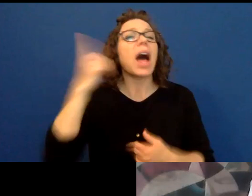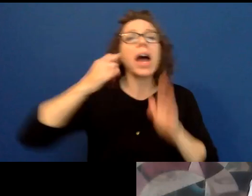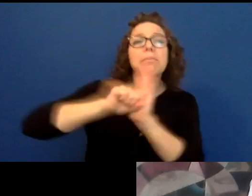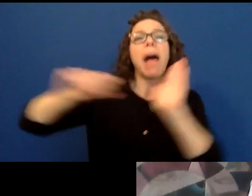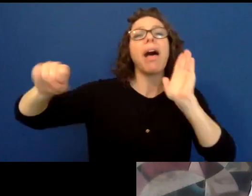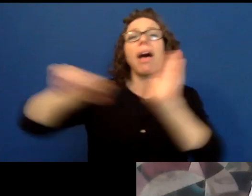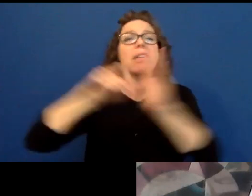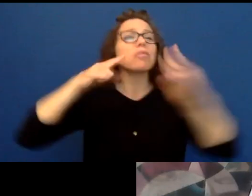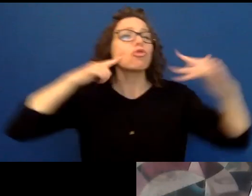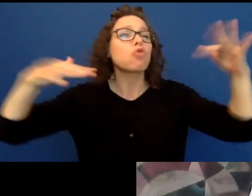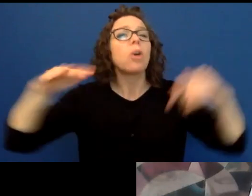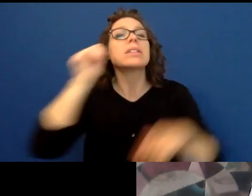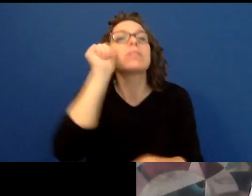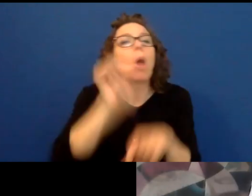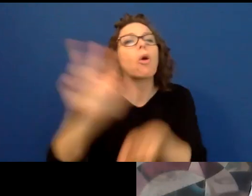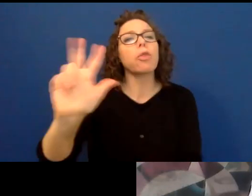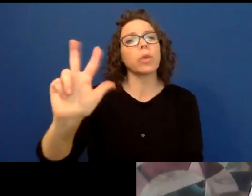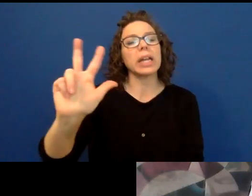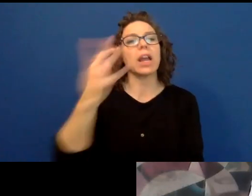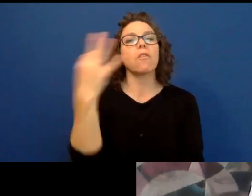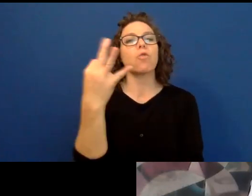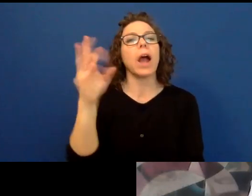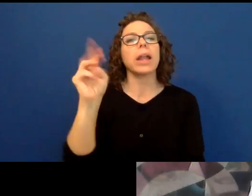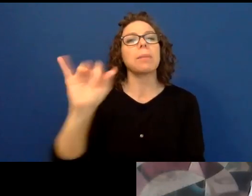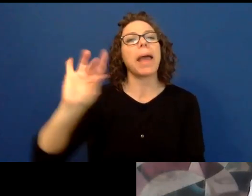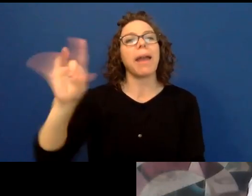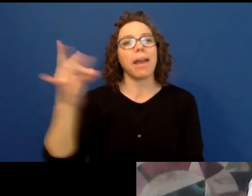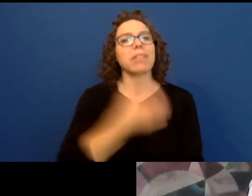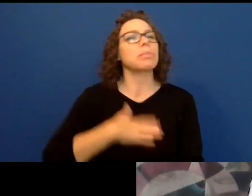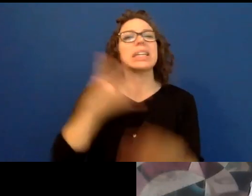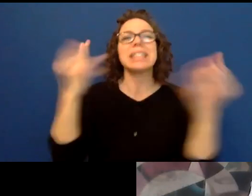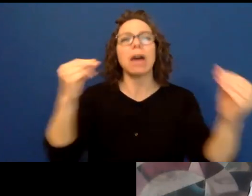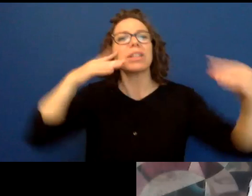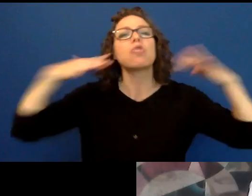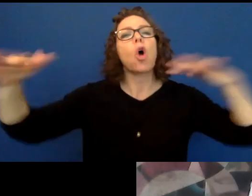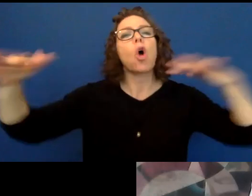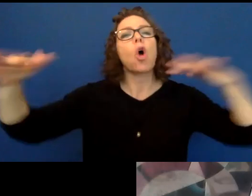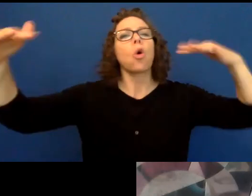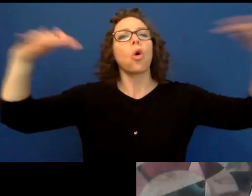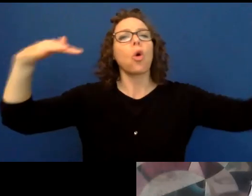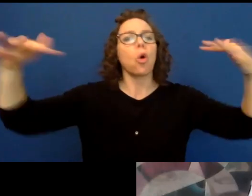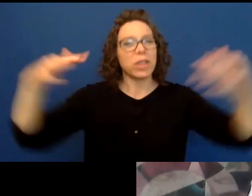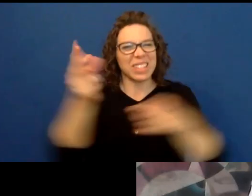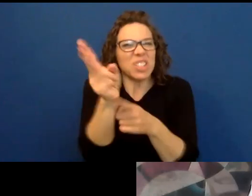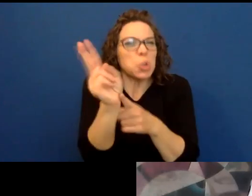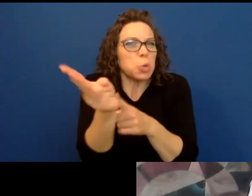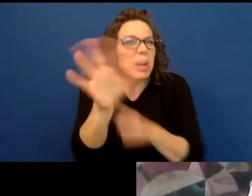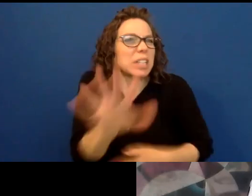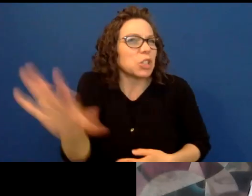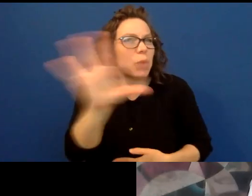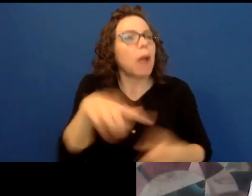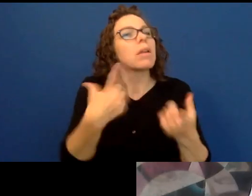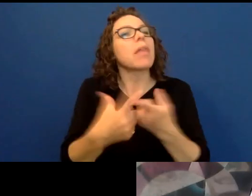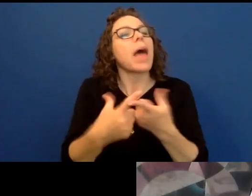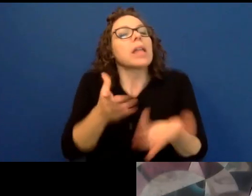at 3 p.m. tomorrow, Friday, May 8th. After a couple of minutes of noise, please